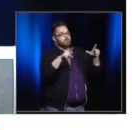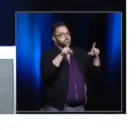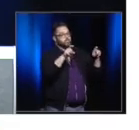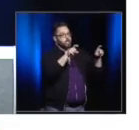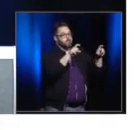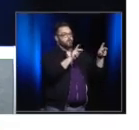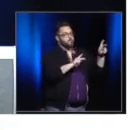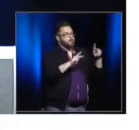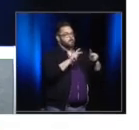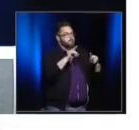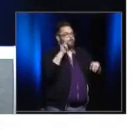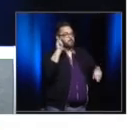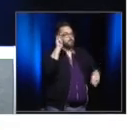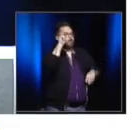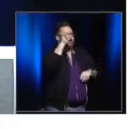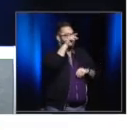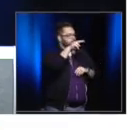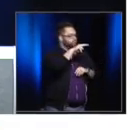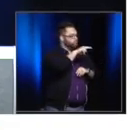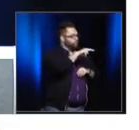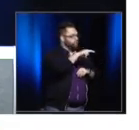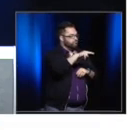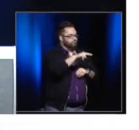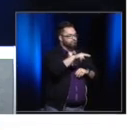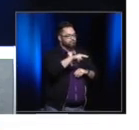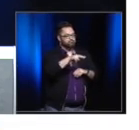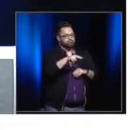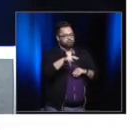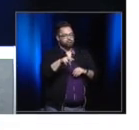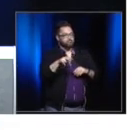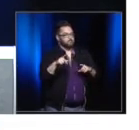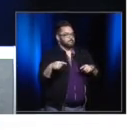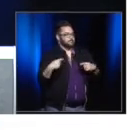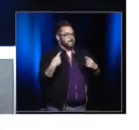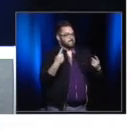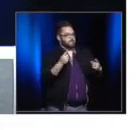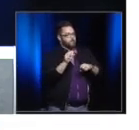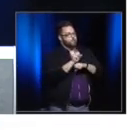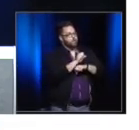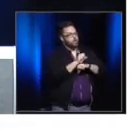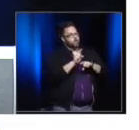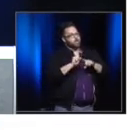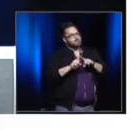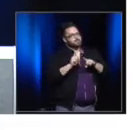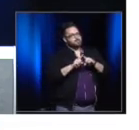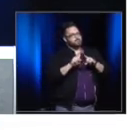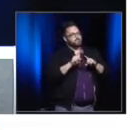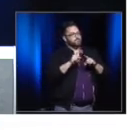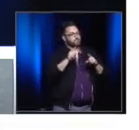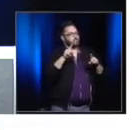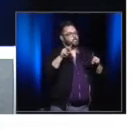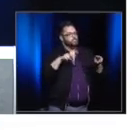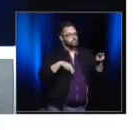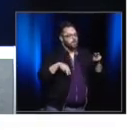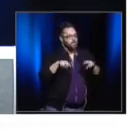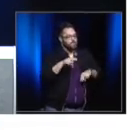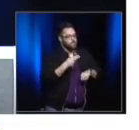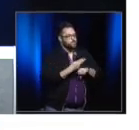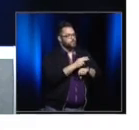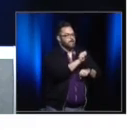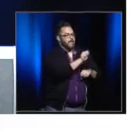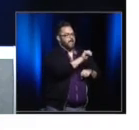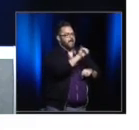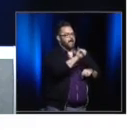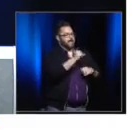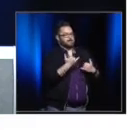in a plane looking out the window, we've been working on aerial surveys and AI. We've been testing a large drone, so